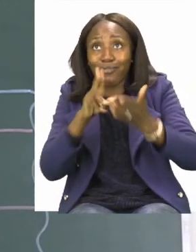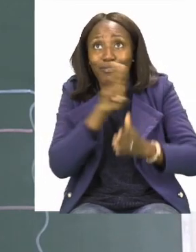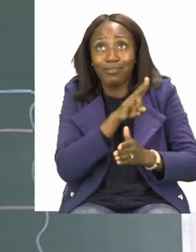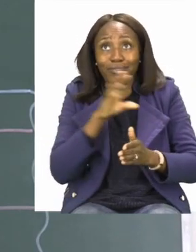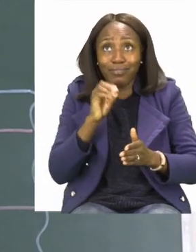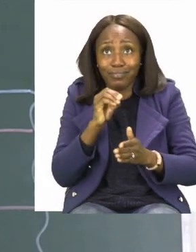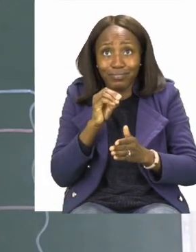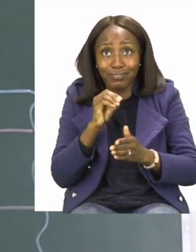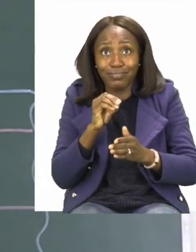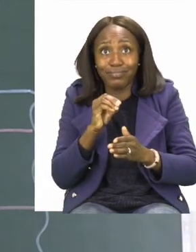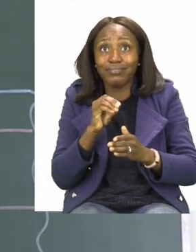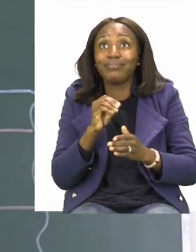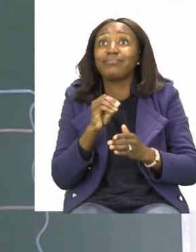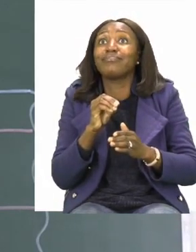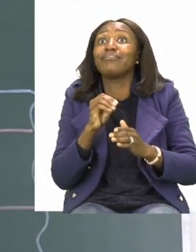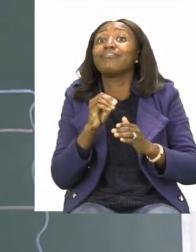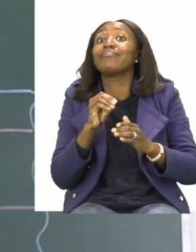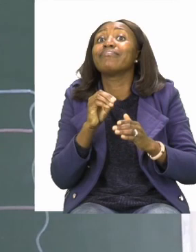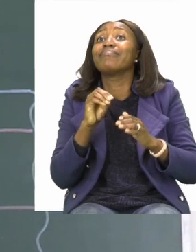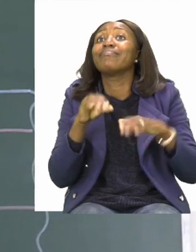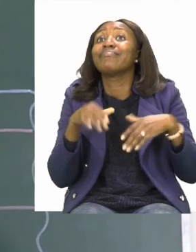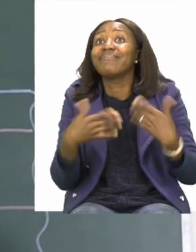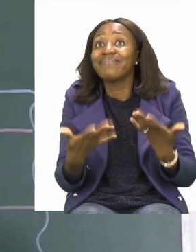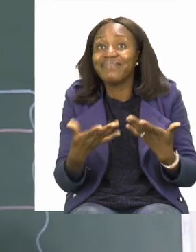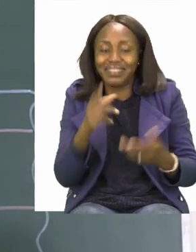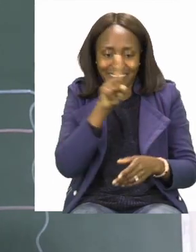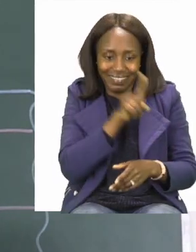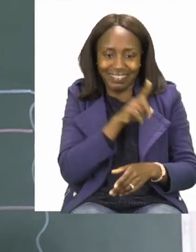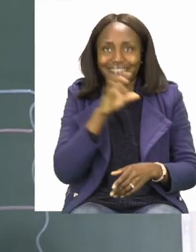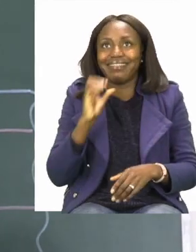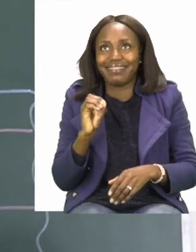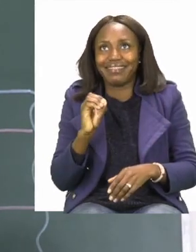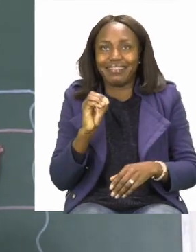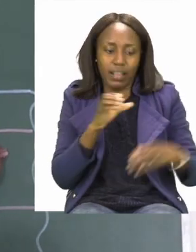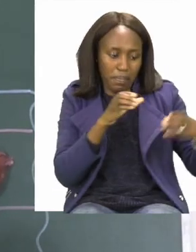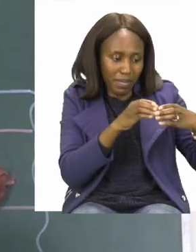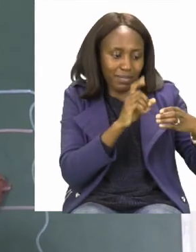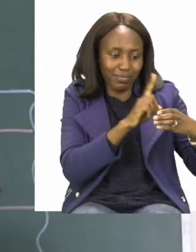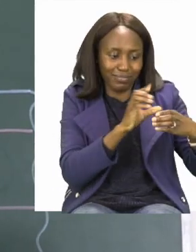20 will be 10.